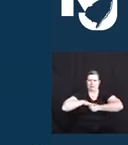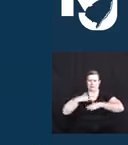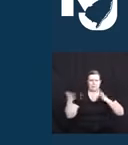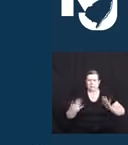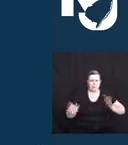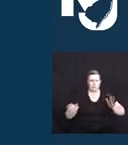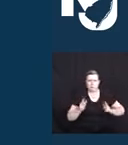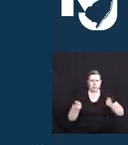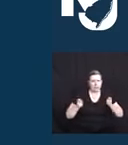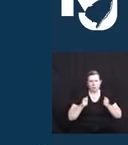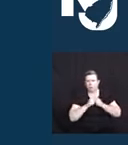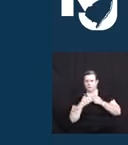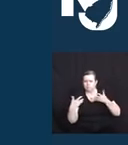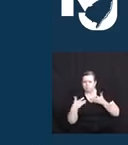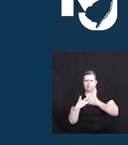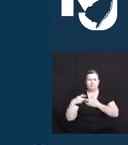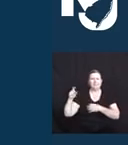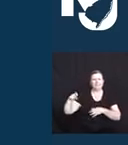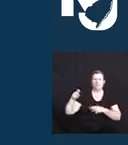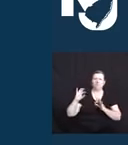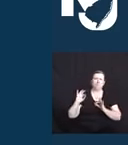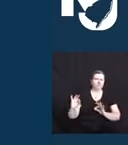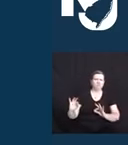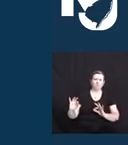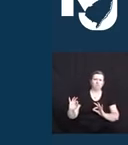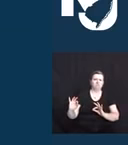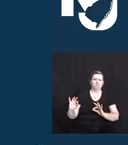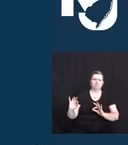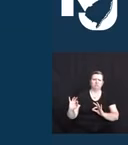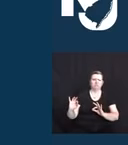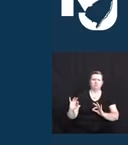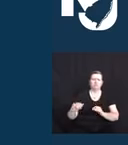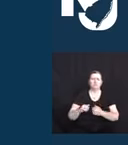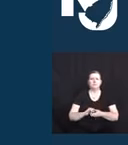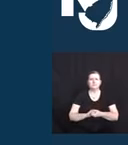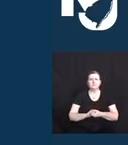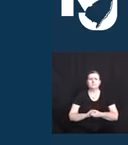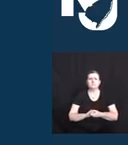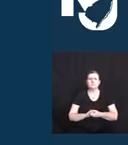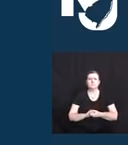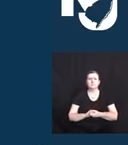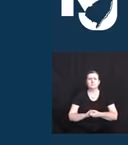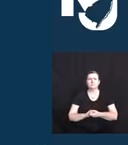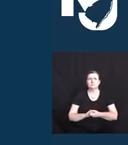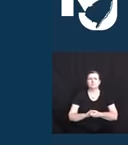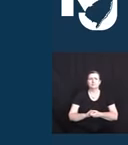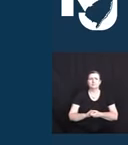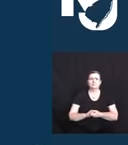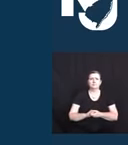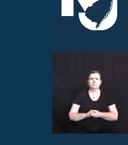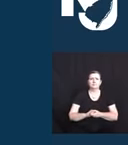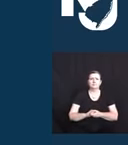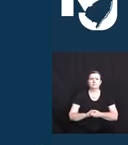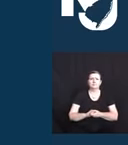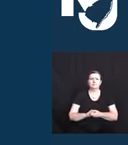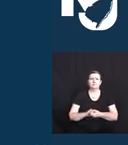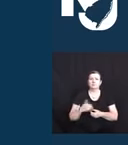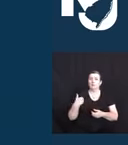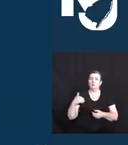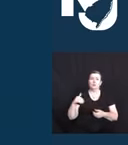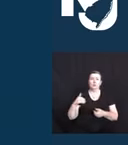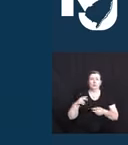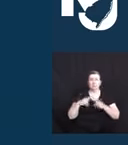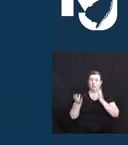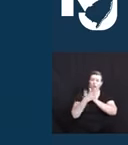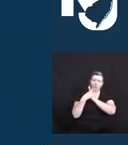changing situations and carrying out efforts with limited time and resources, all key skills in a public